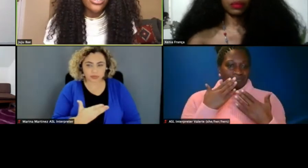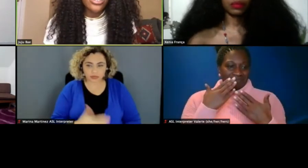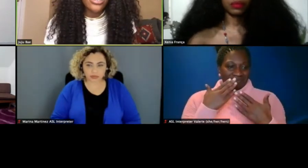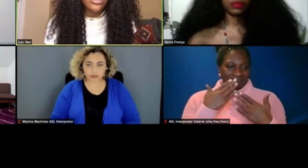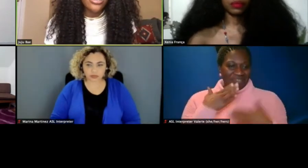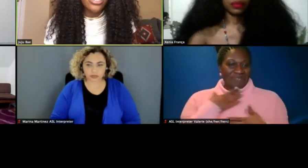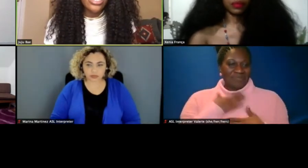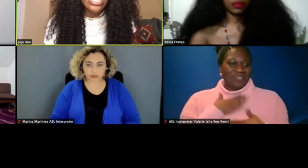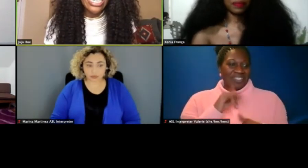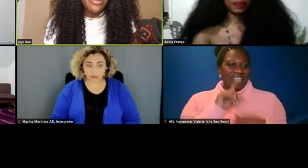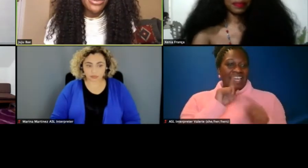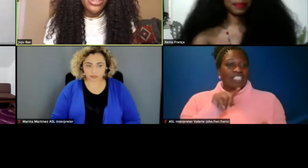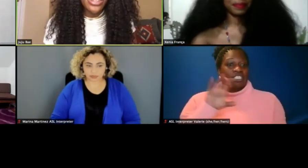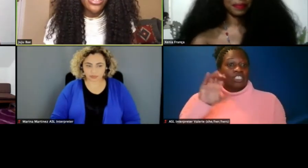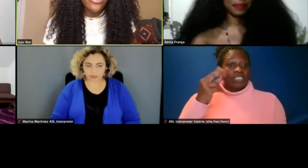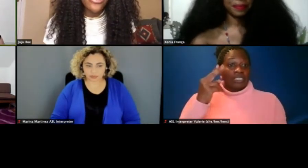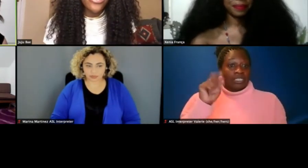Chanel.